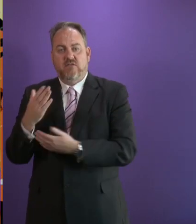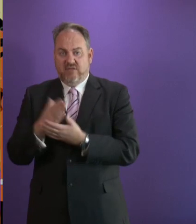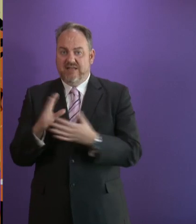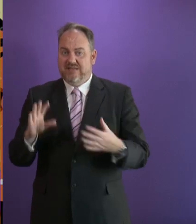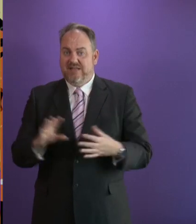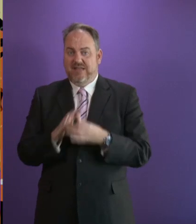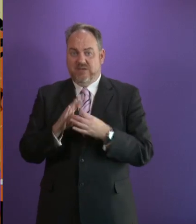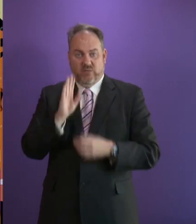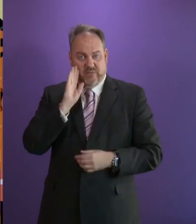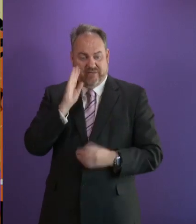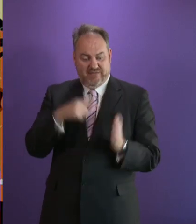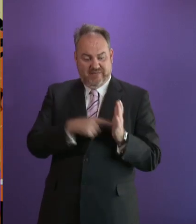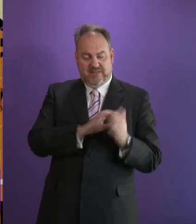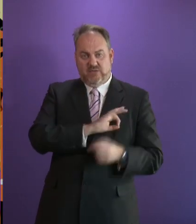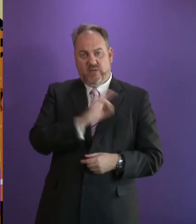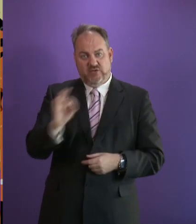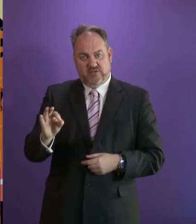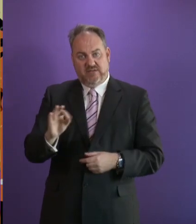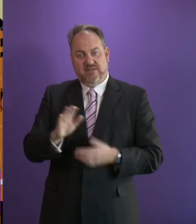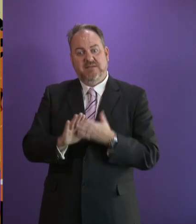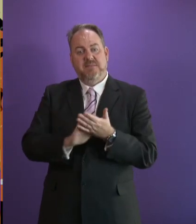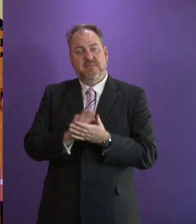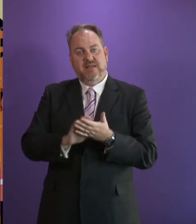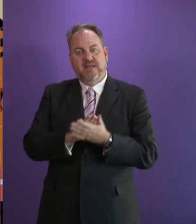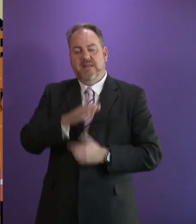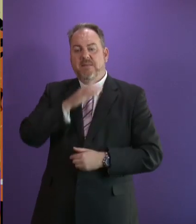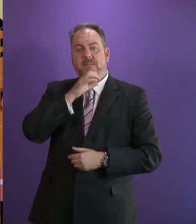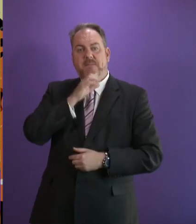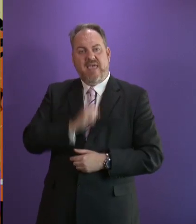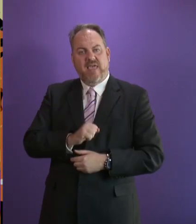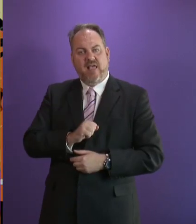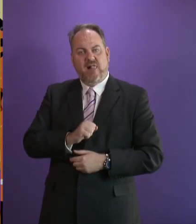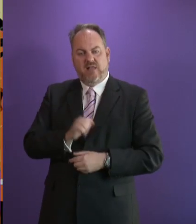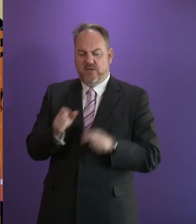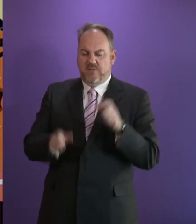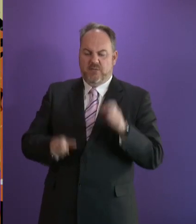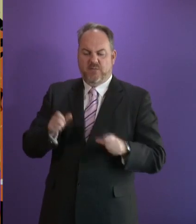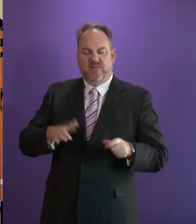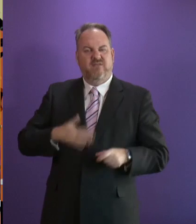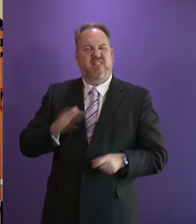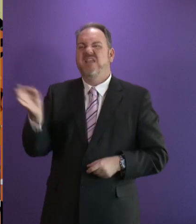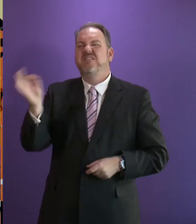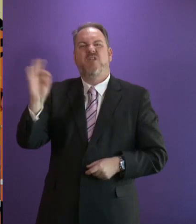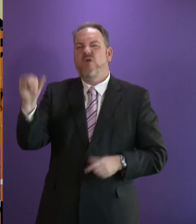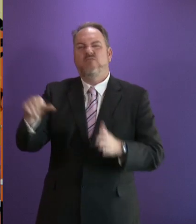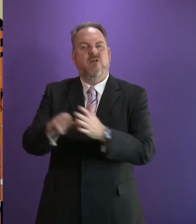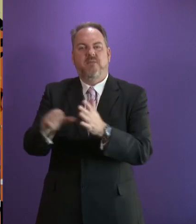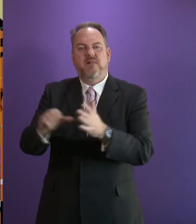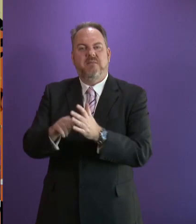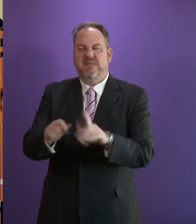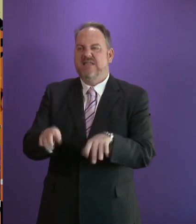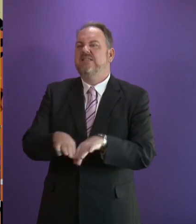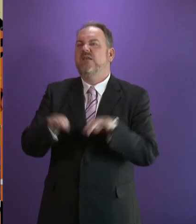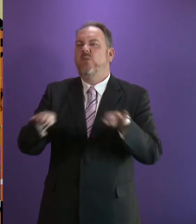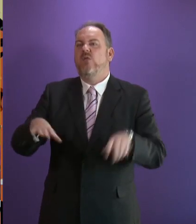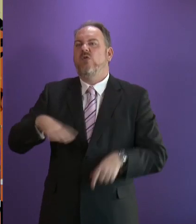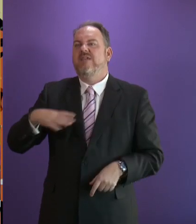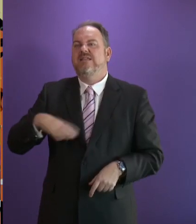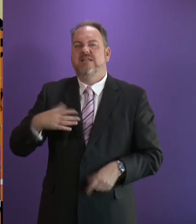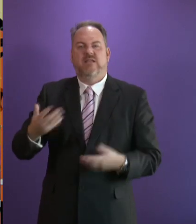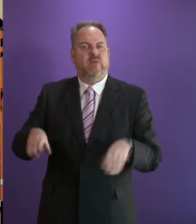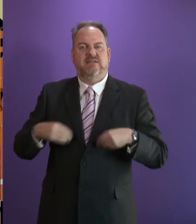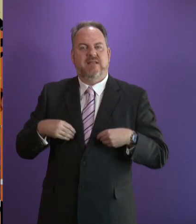what we're hearing here, where male pupils not only deny there is inequality, don't believe there is,